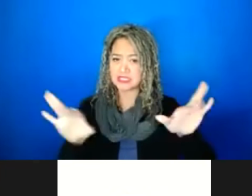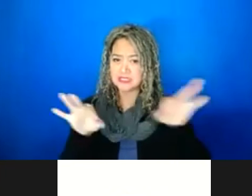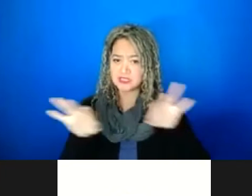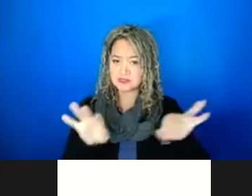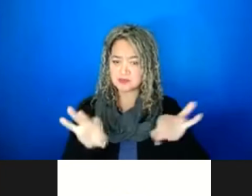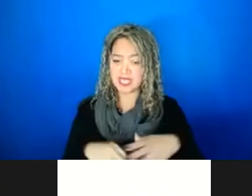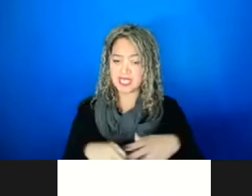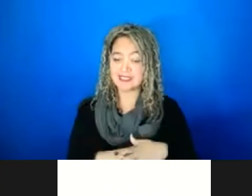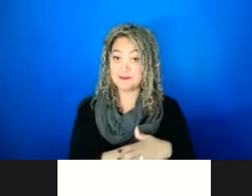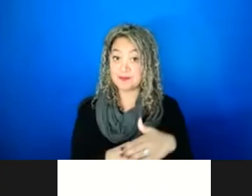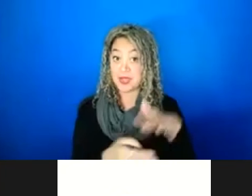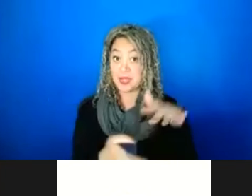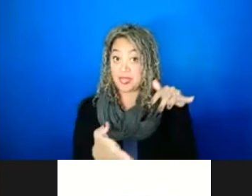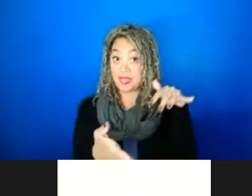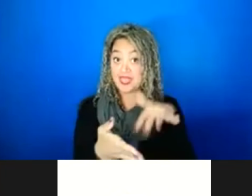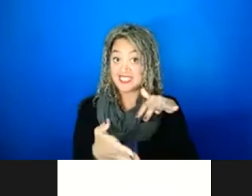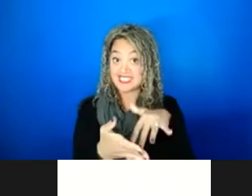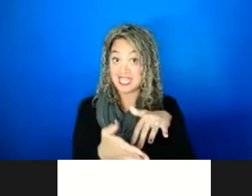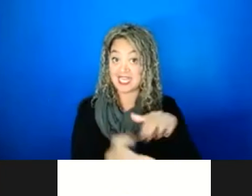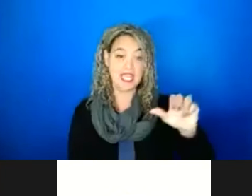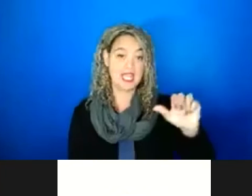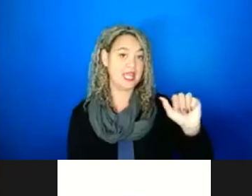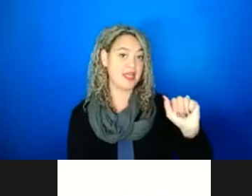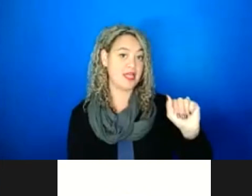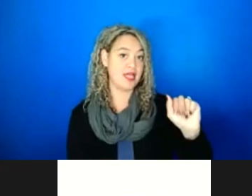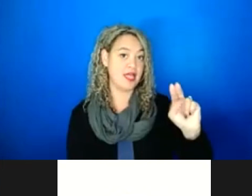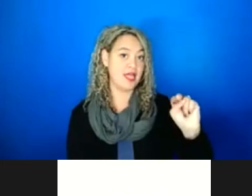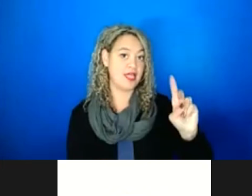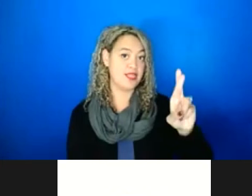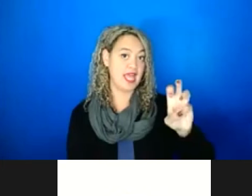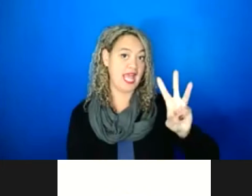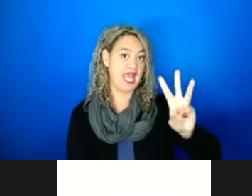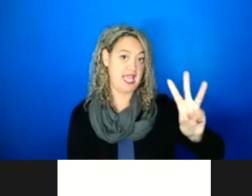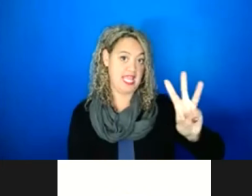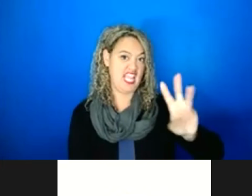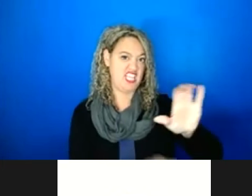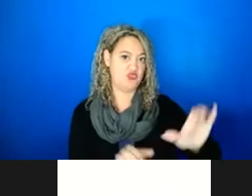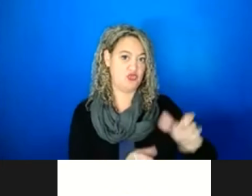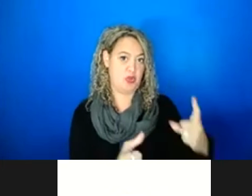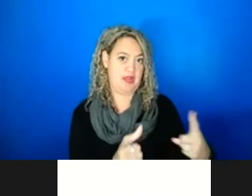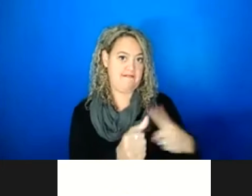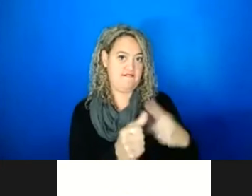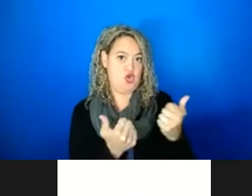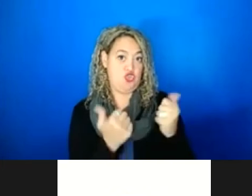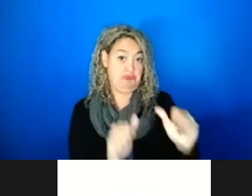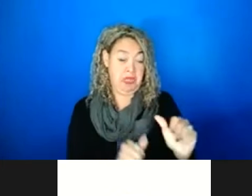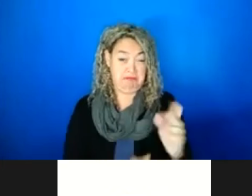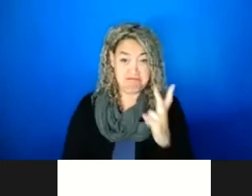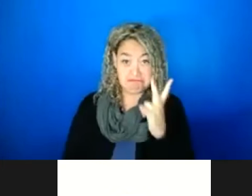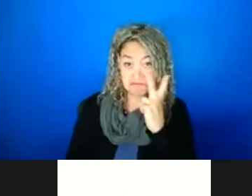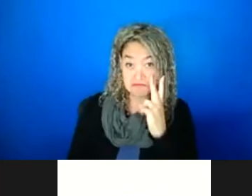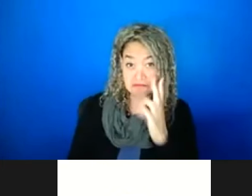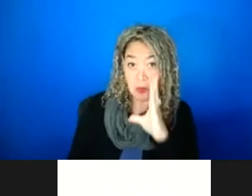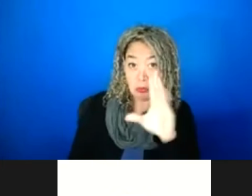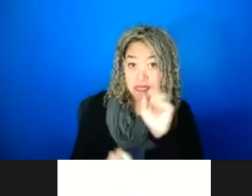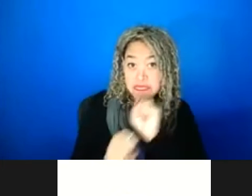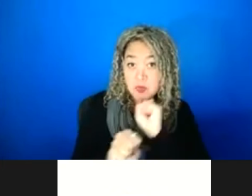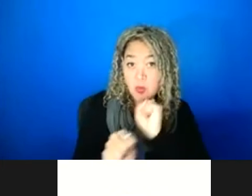the study that Andrew Persichetti did was really our first attempt. We didn't know if any of this would work. So I went